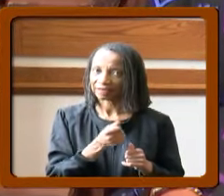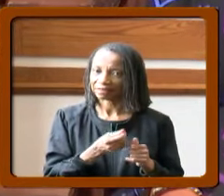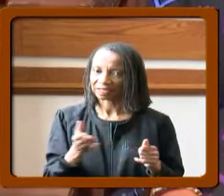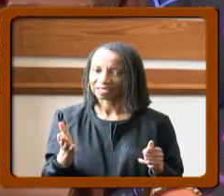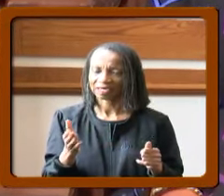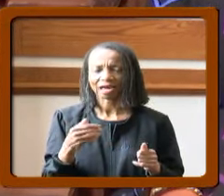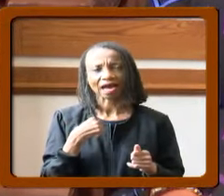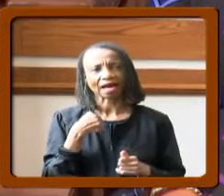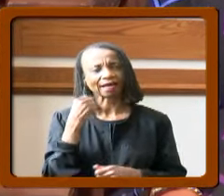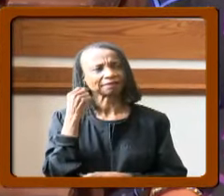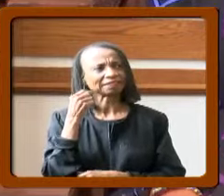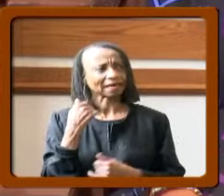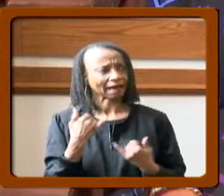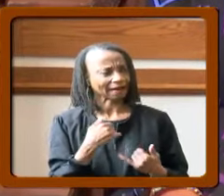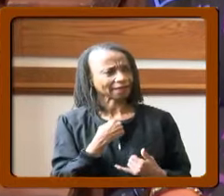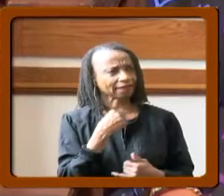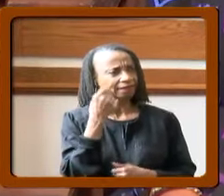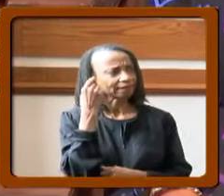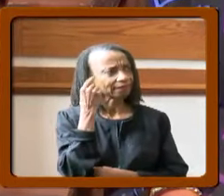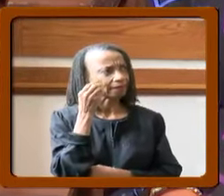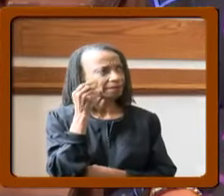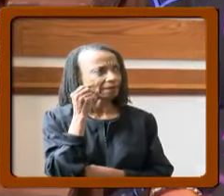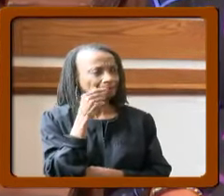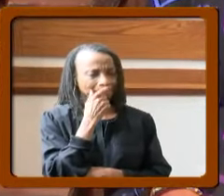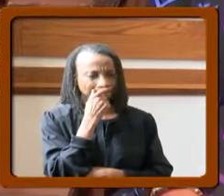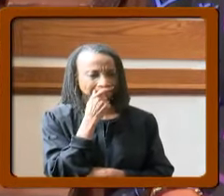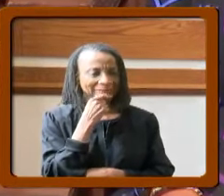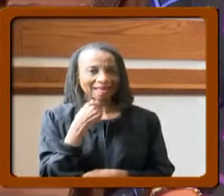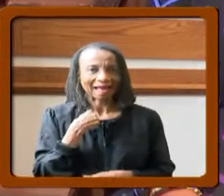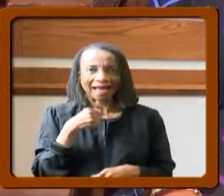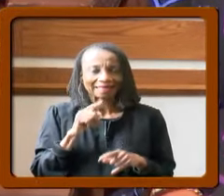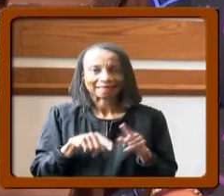as I think about it, I cannot.